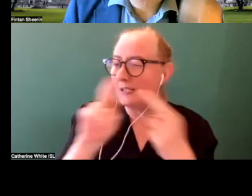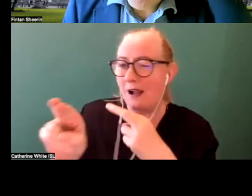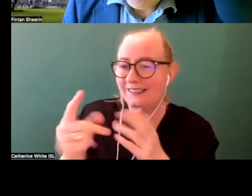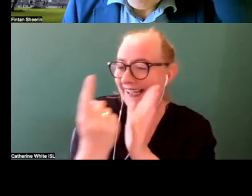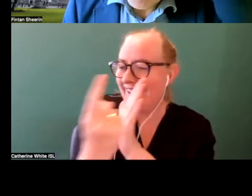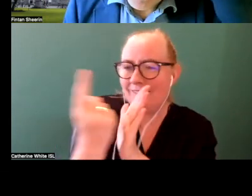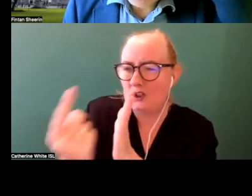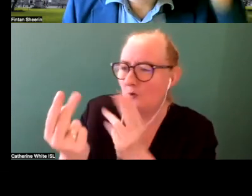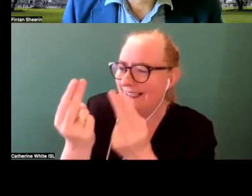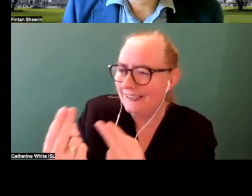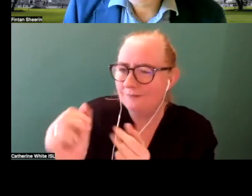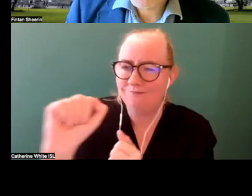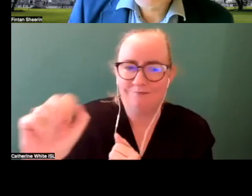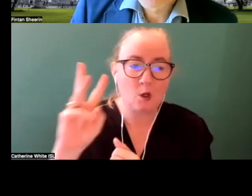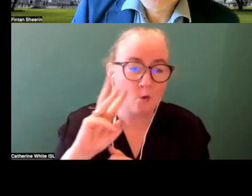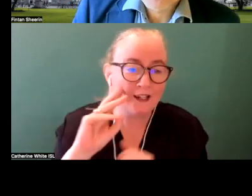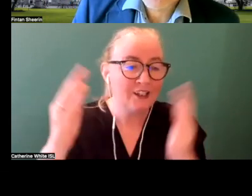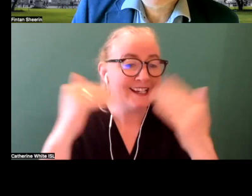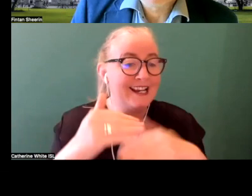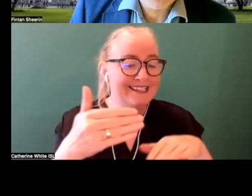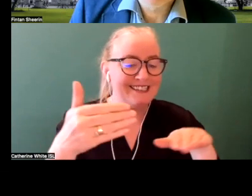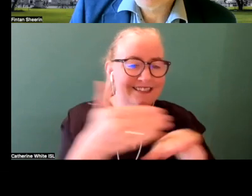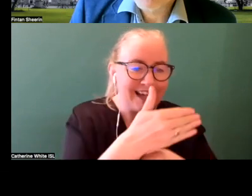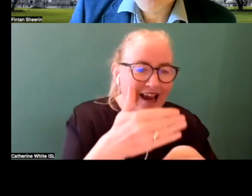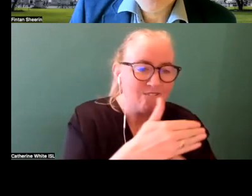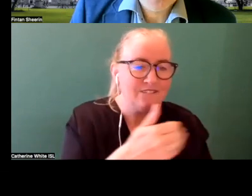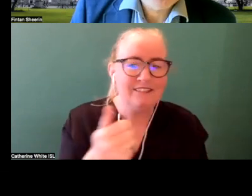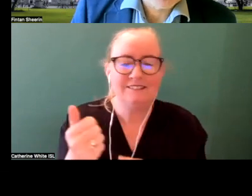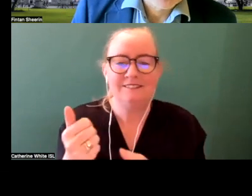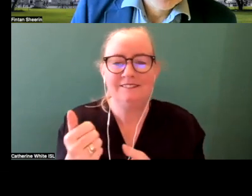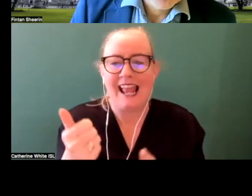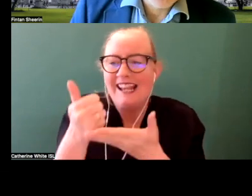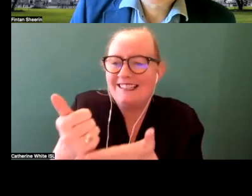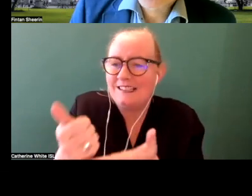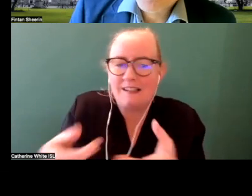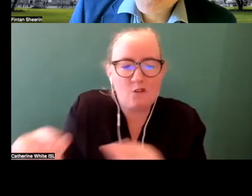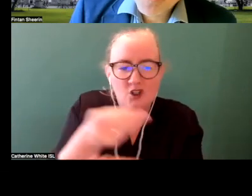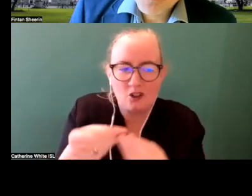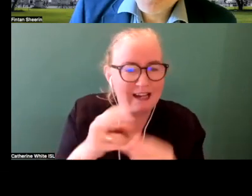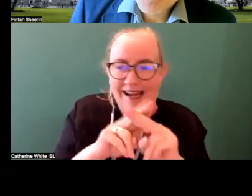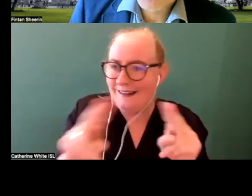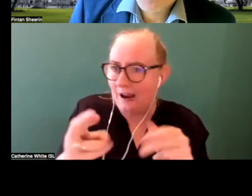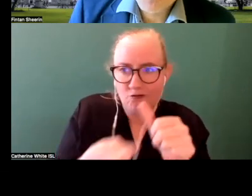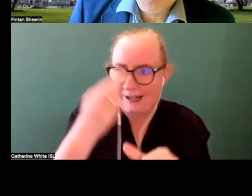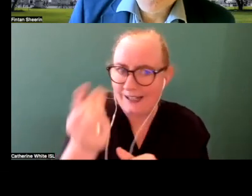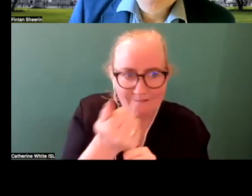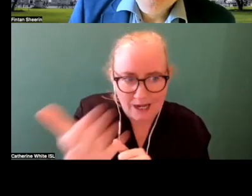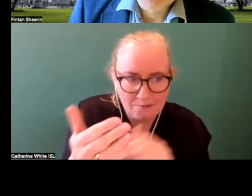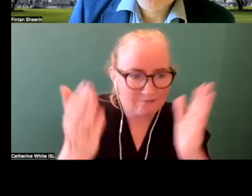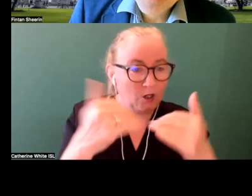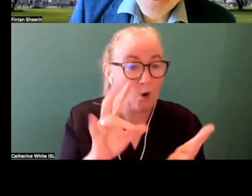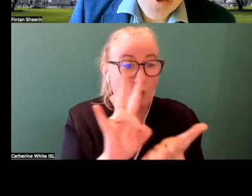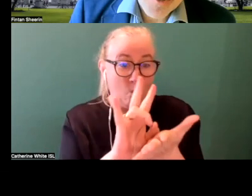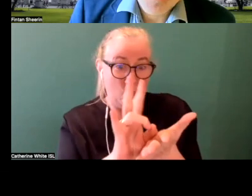and wishes. Staffing and assistive resources mightn't be readily available. Quality service may be unachievable,